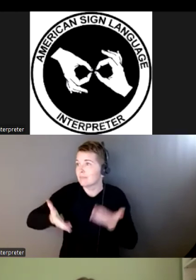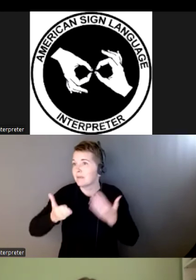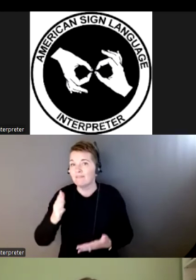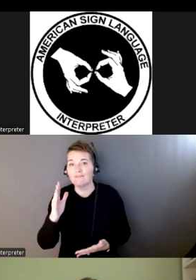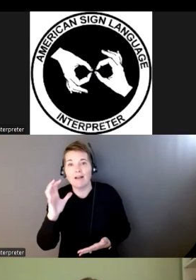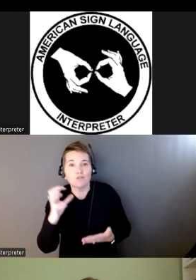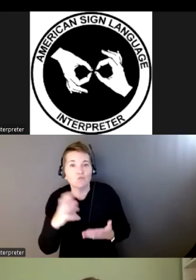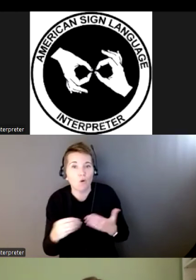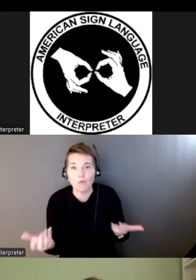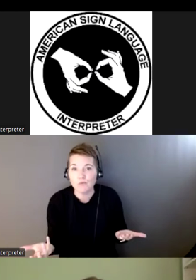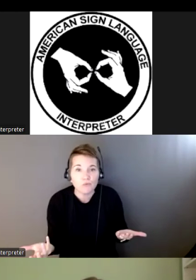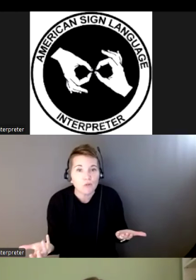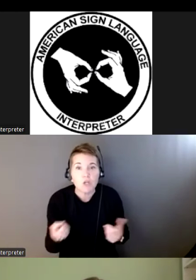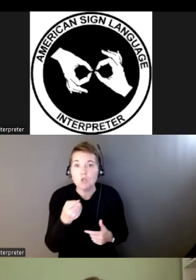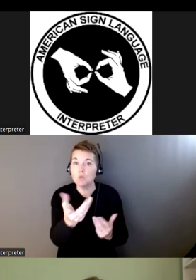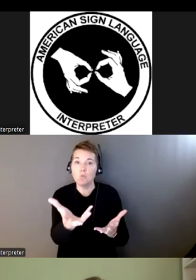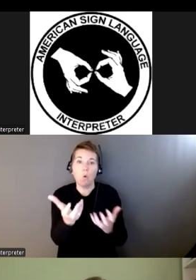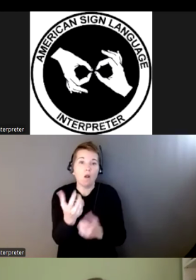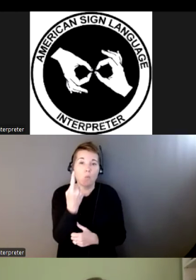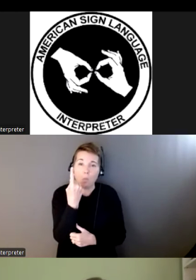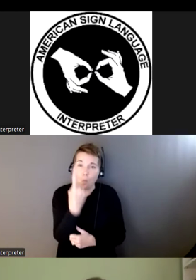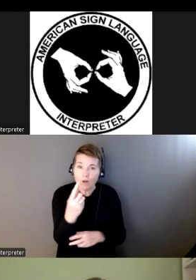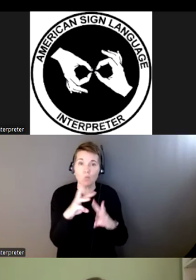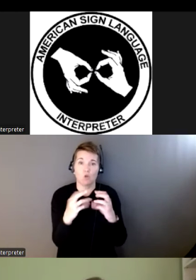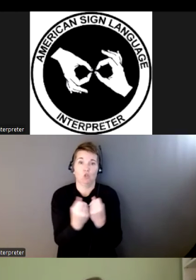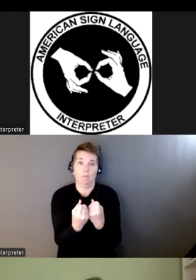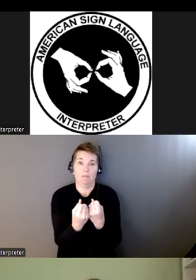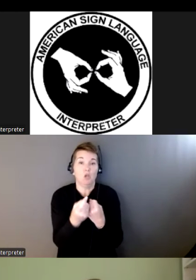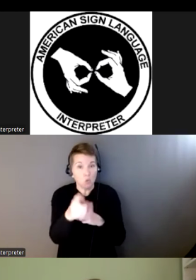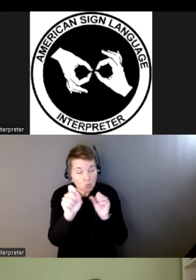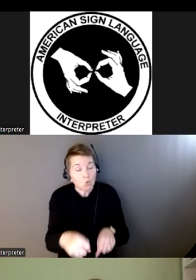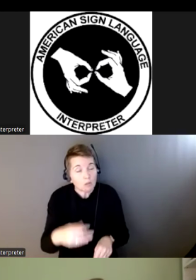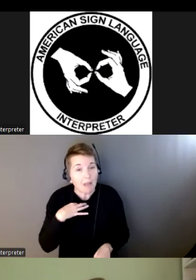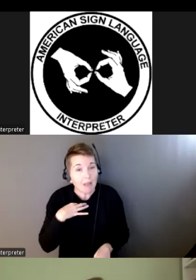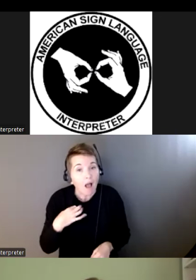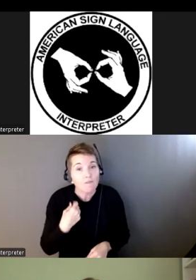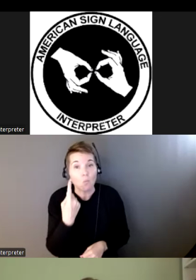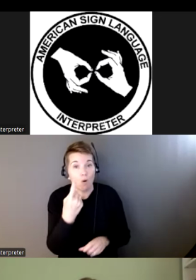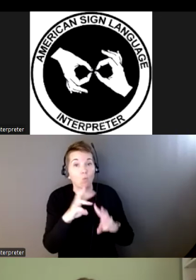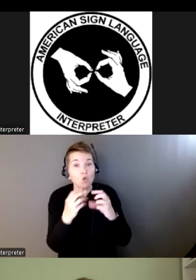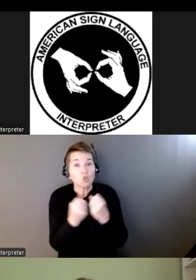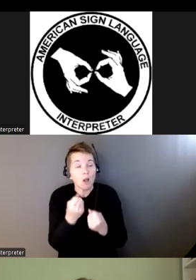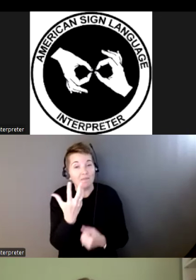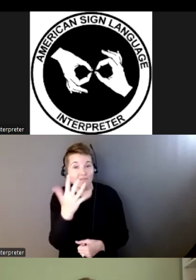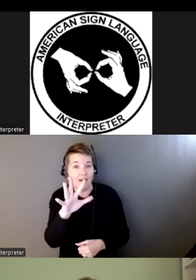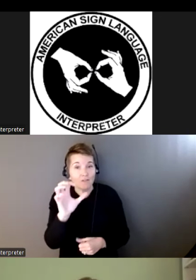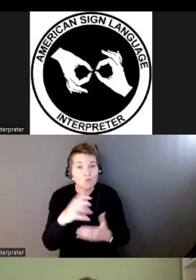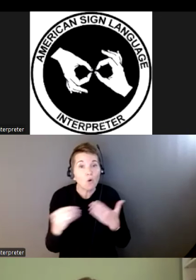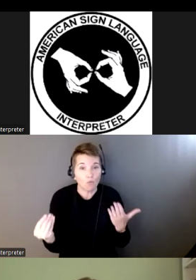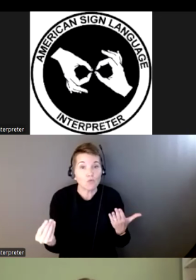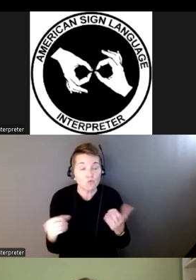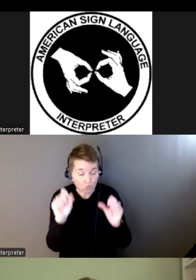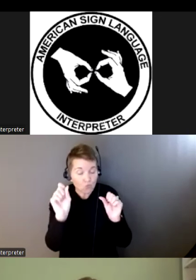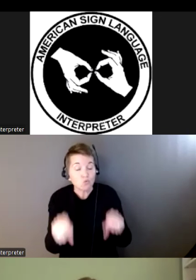say you want to run one workshop, you could apply with it. However, you have to keep in mind the